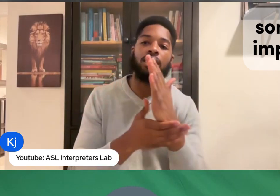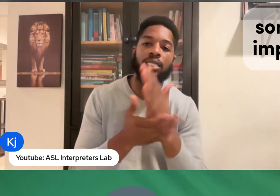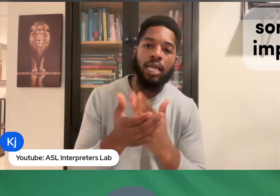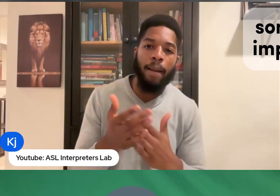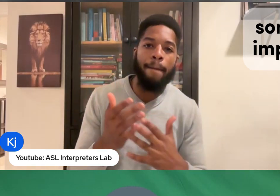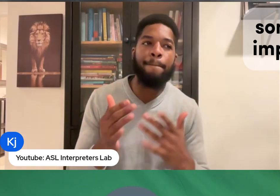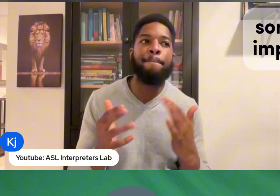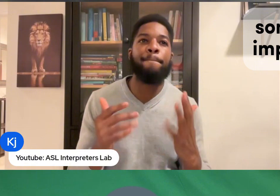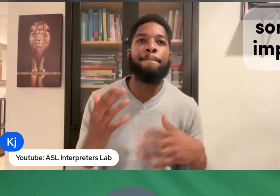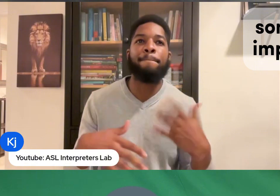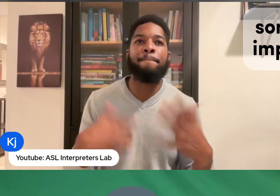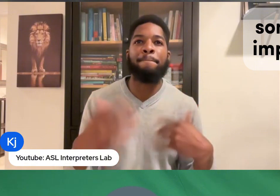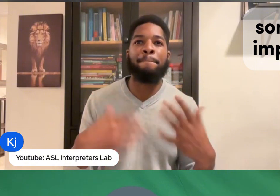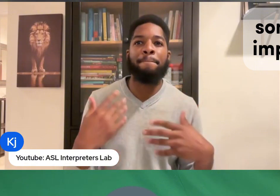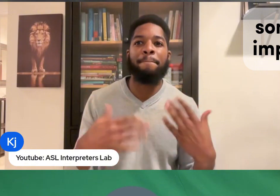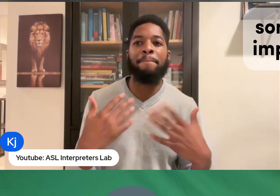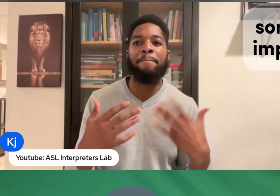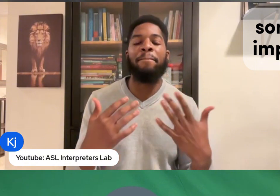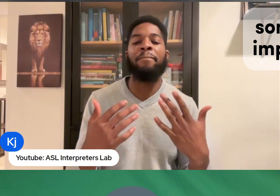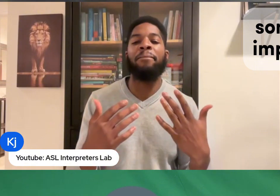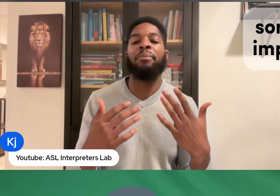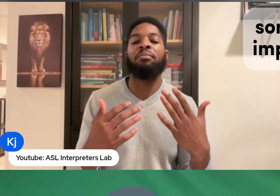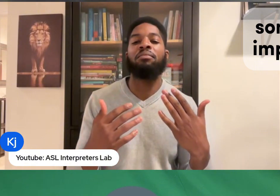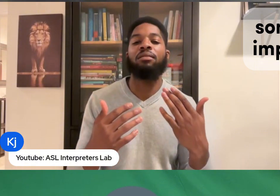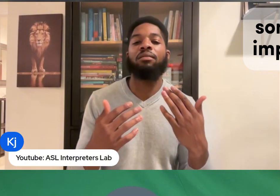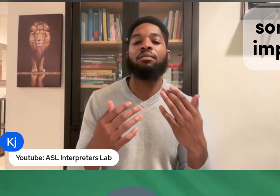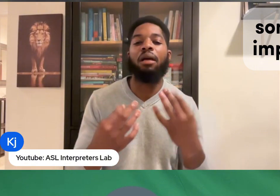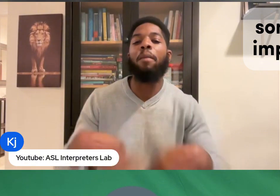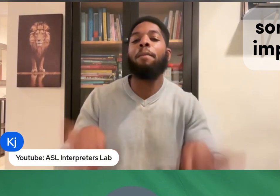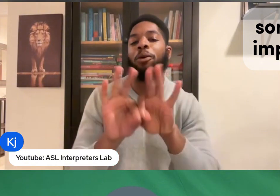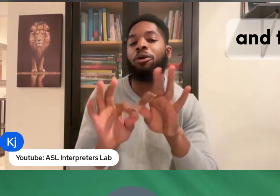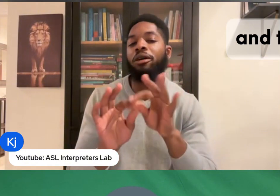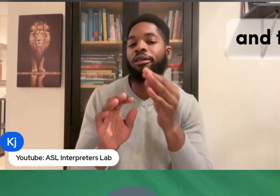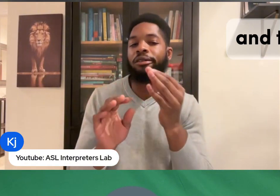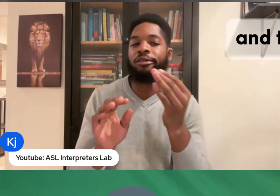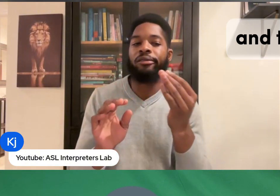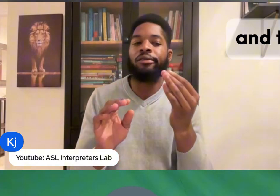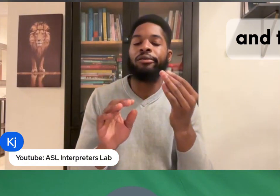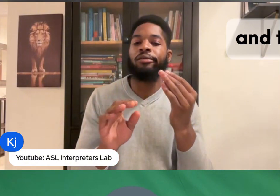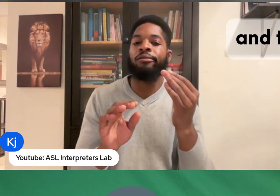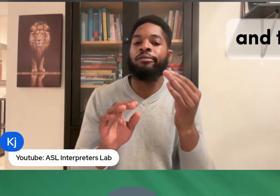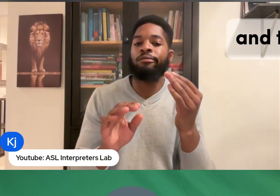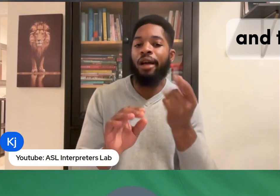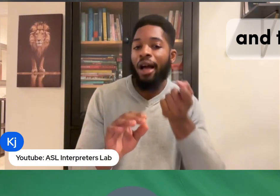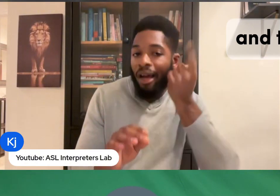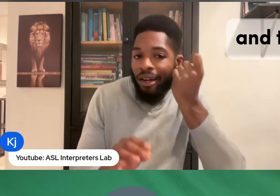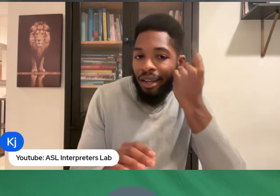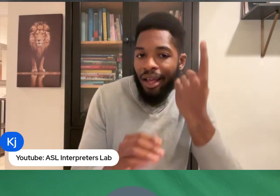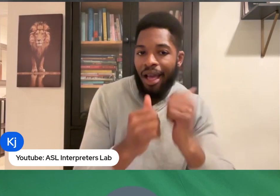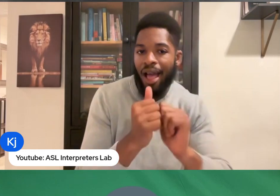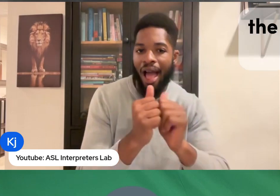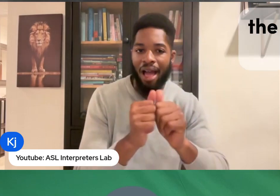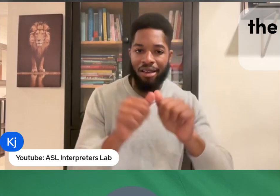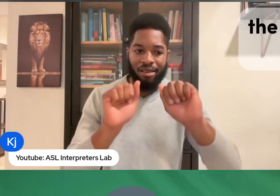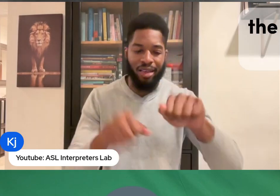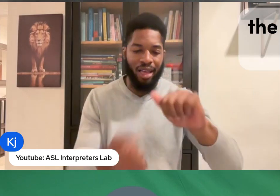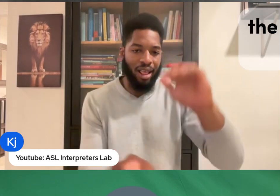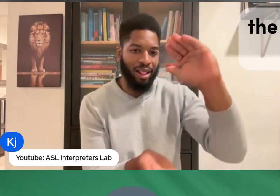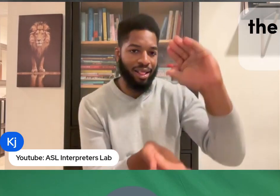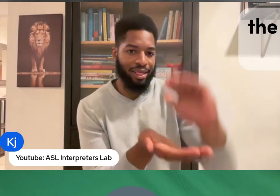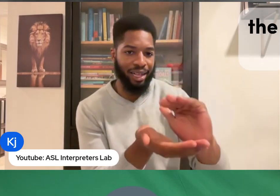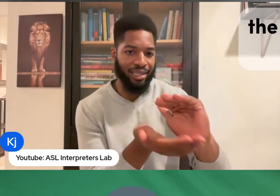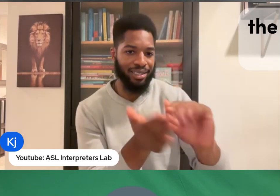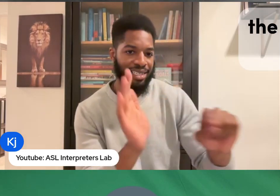some perspective on the impacts that are unintended, and then how do we mitigate the negative